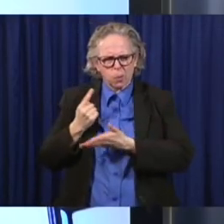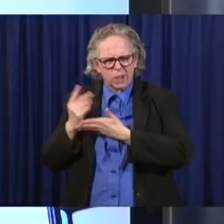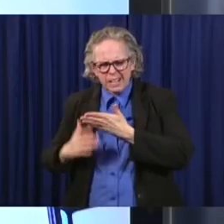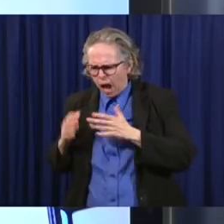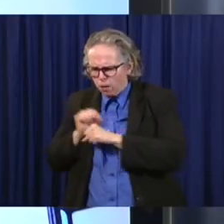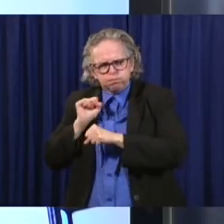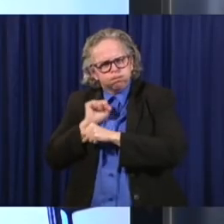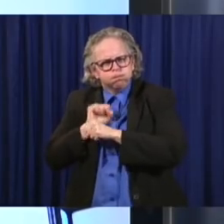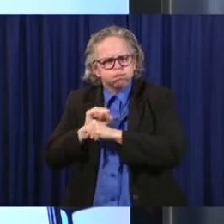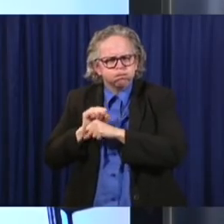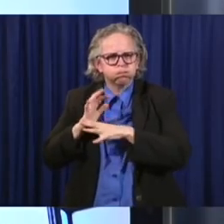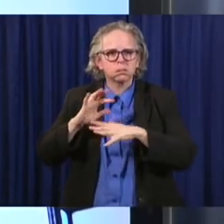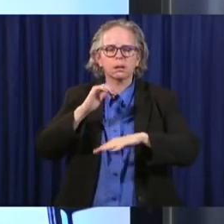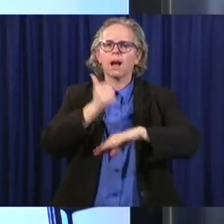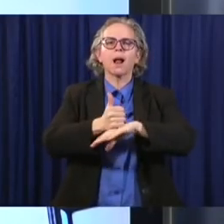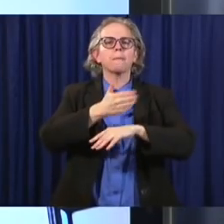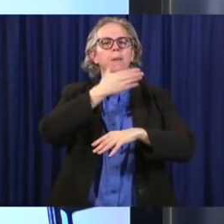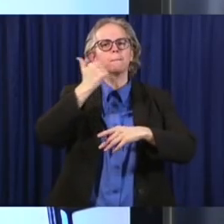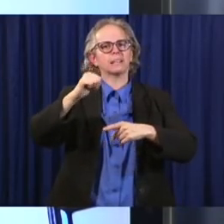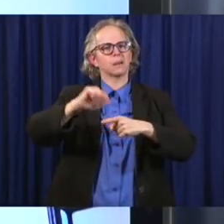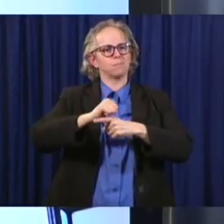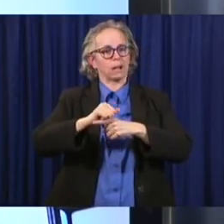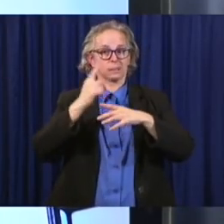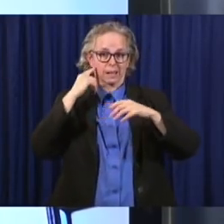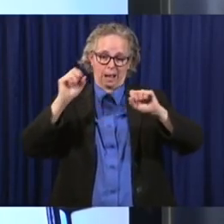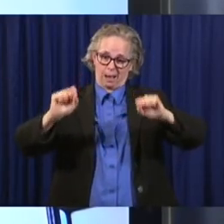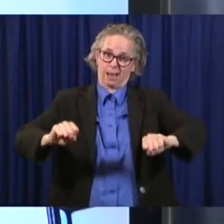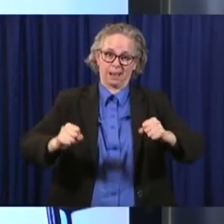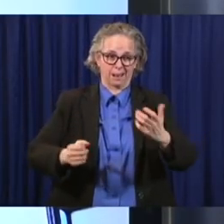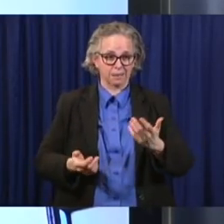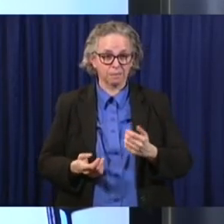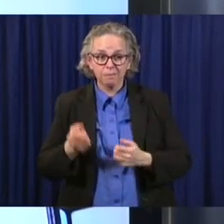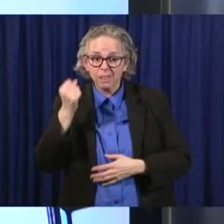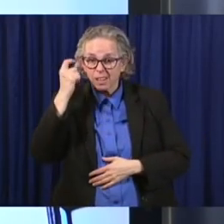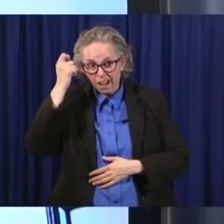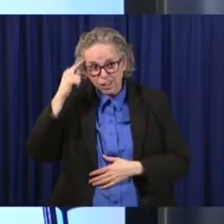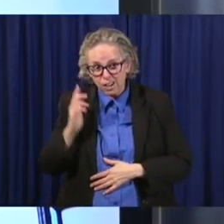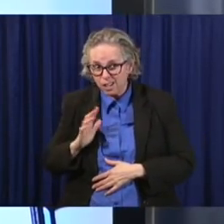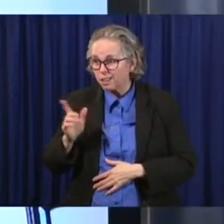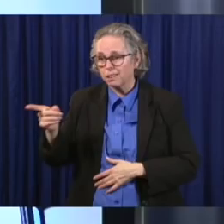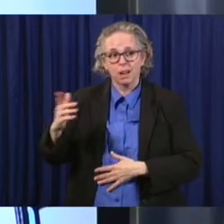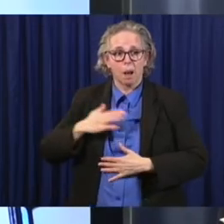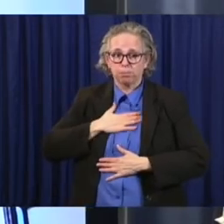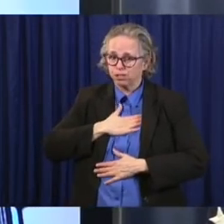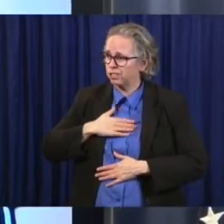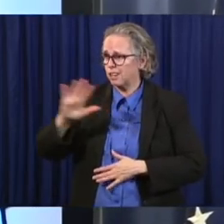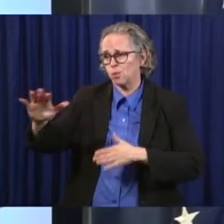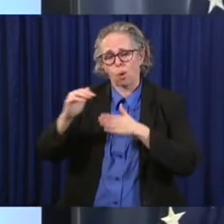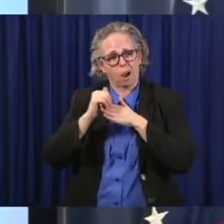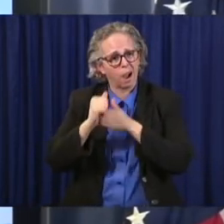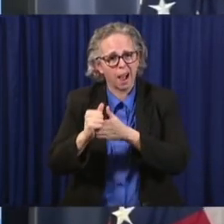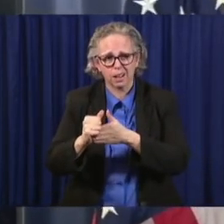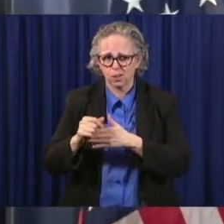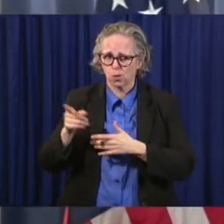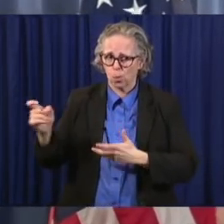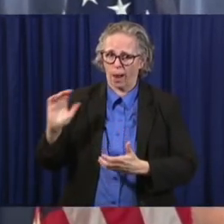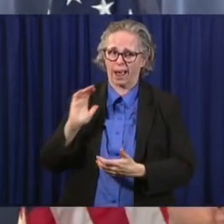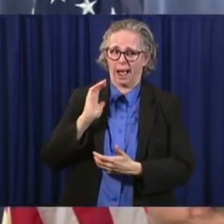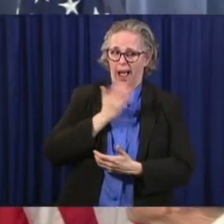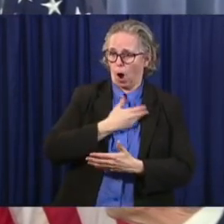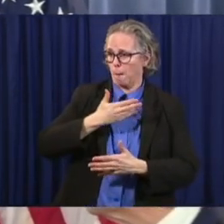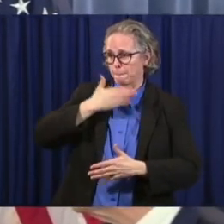we appreciated the guidance you gave us, which was you wanted to hear from us best practices, that you didn't plan